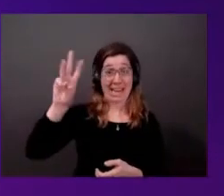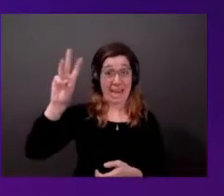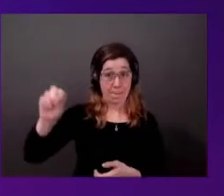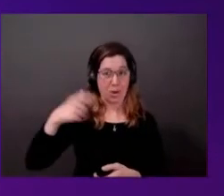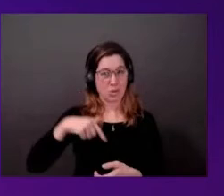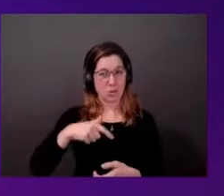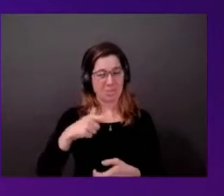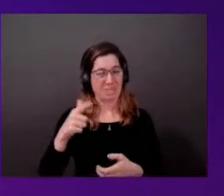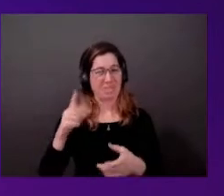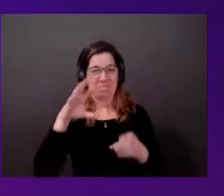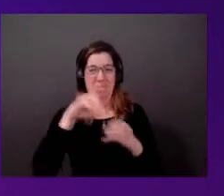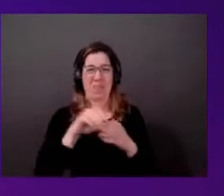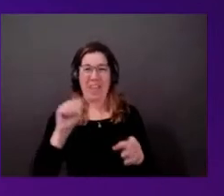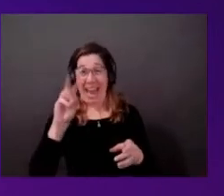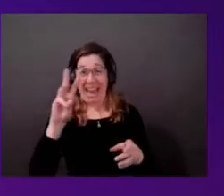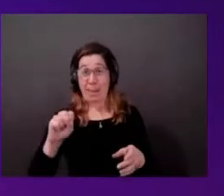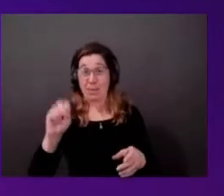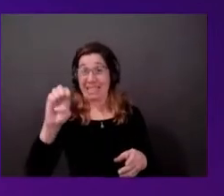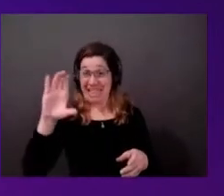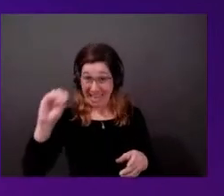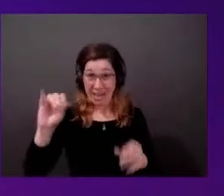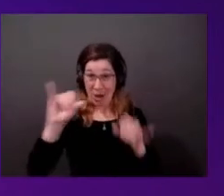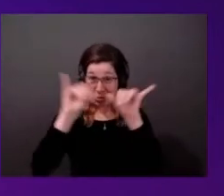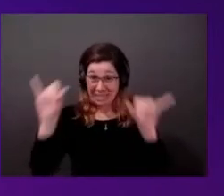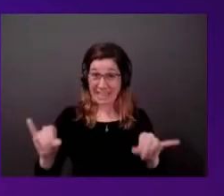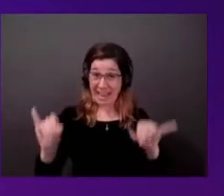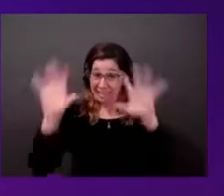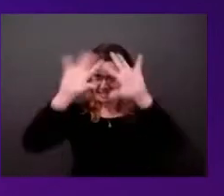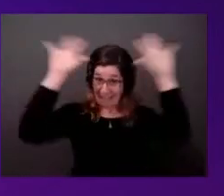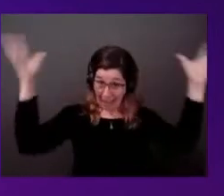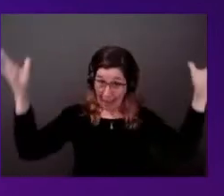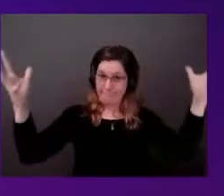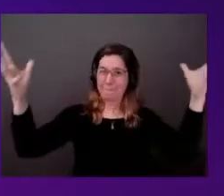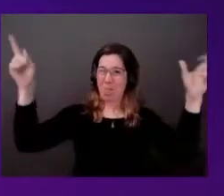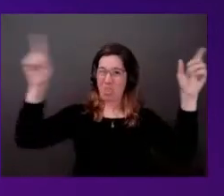those capabilities from the factory, from the field into the factory.